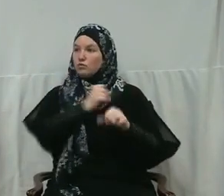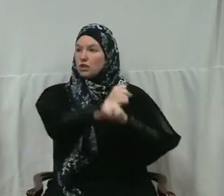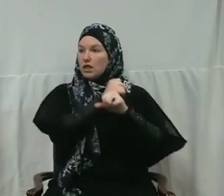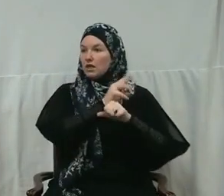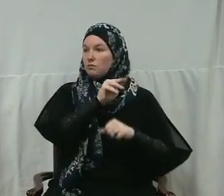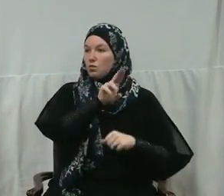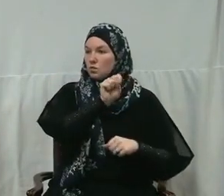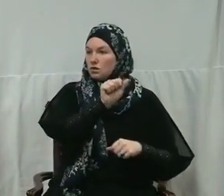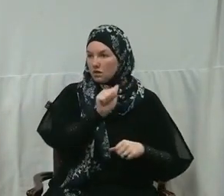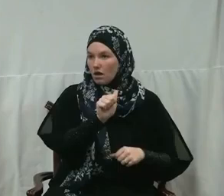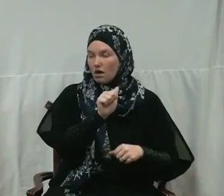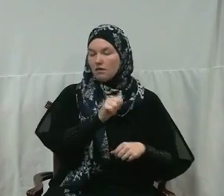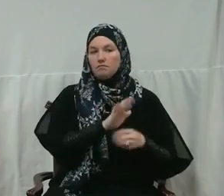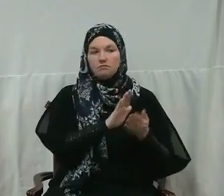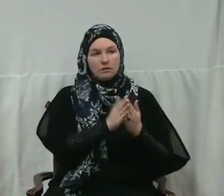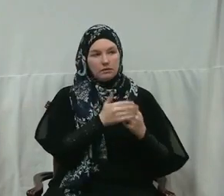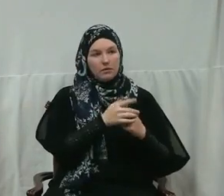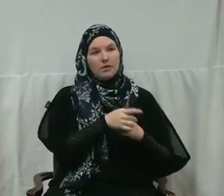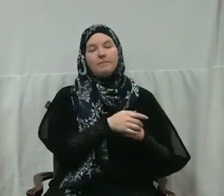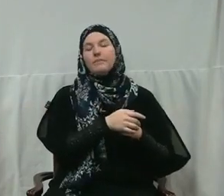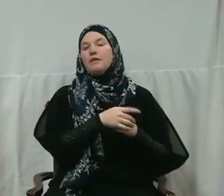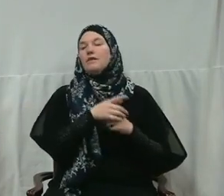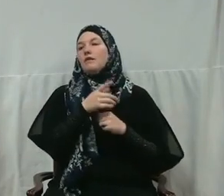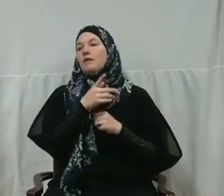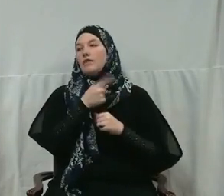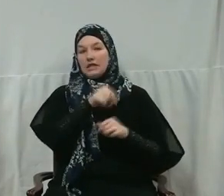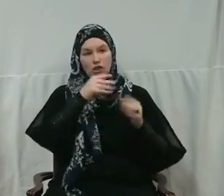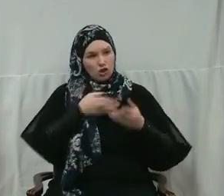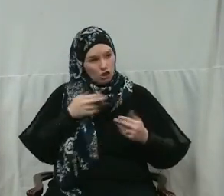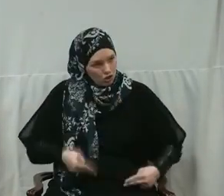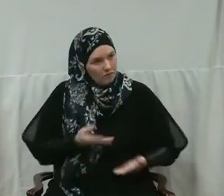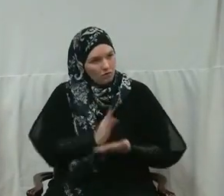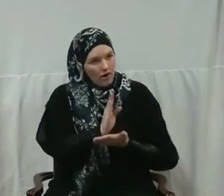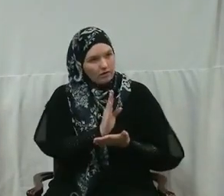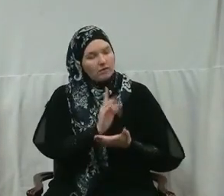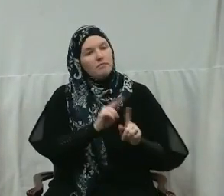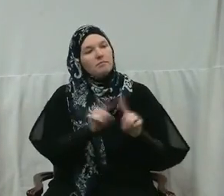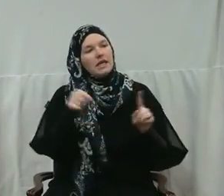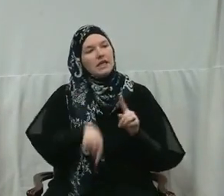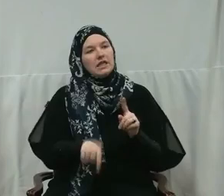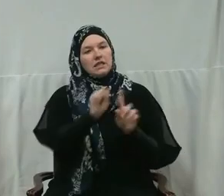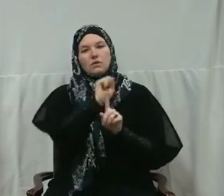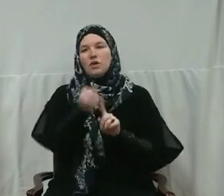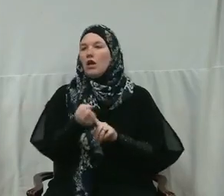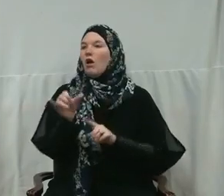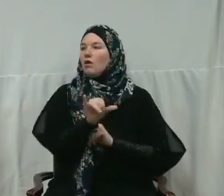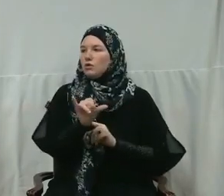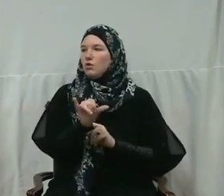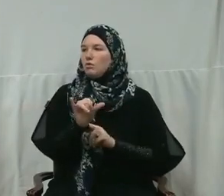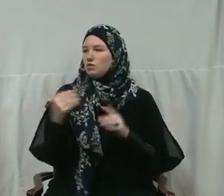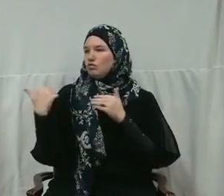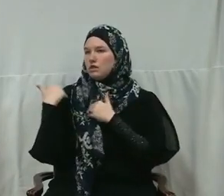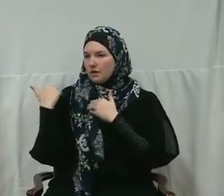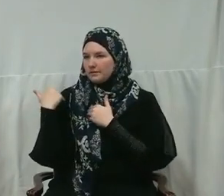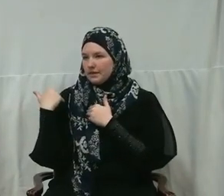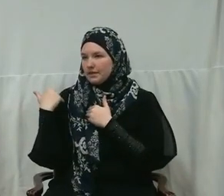Musa alayhi salam. This is a human right, but in this case it also is a